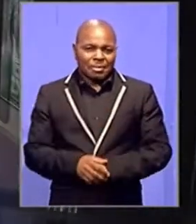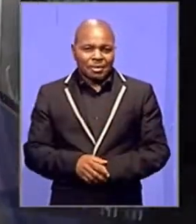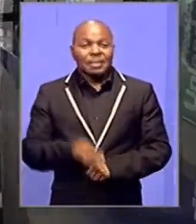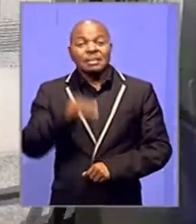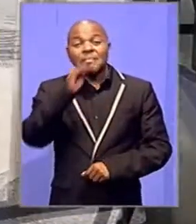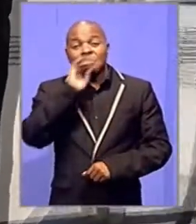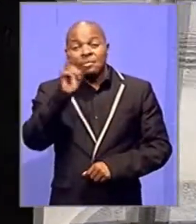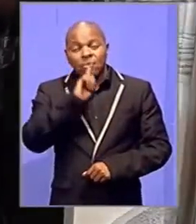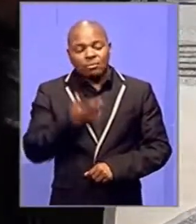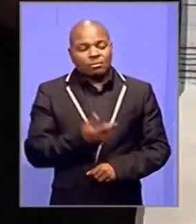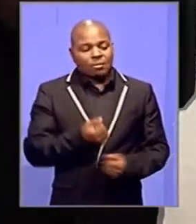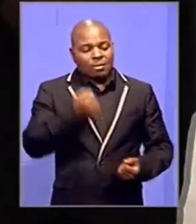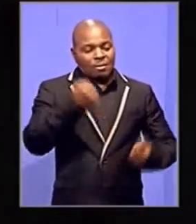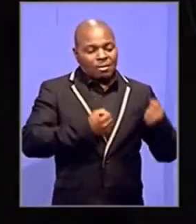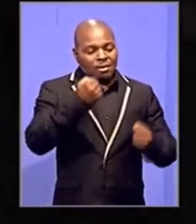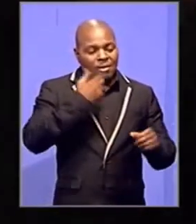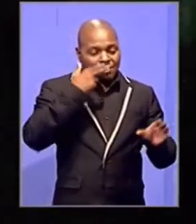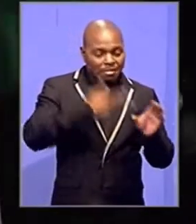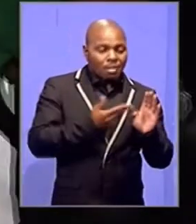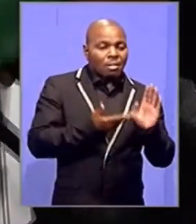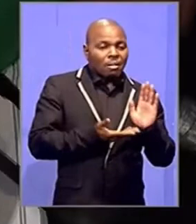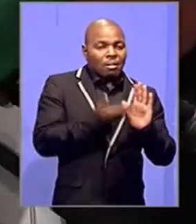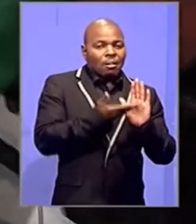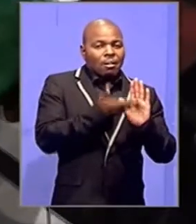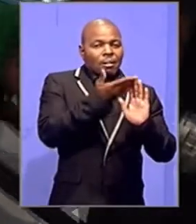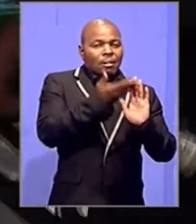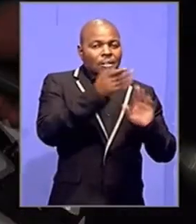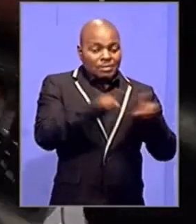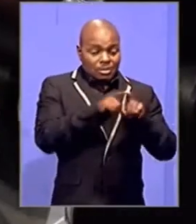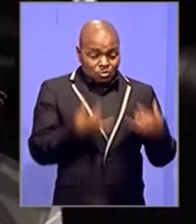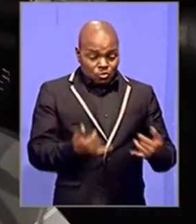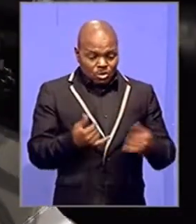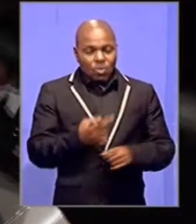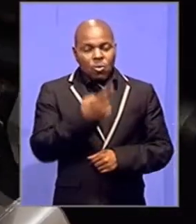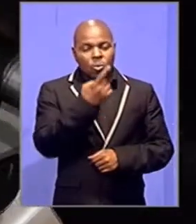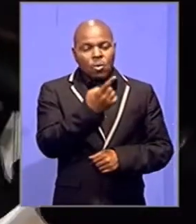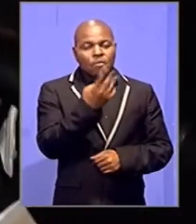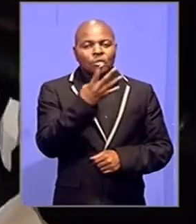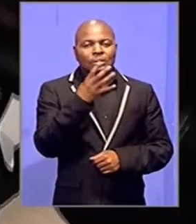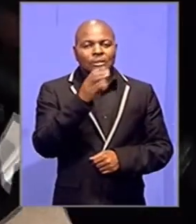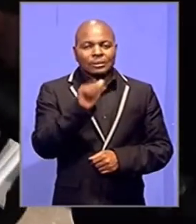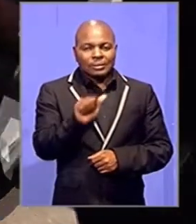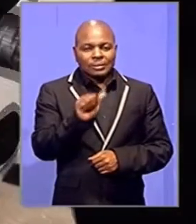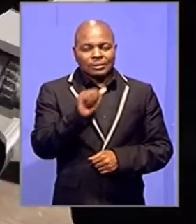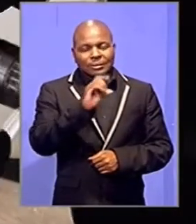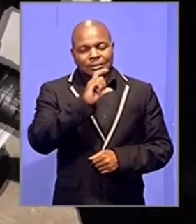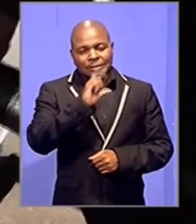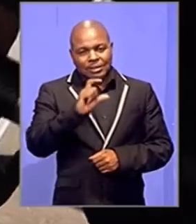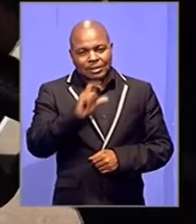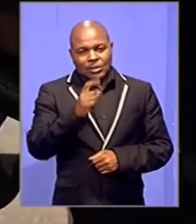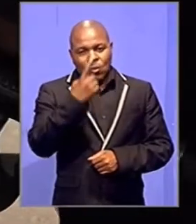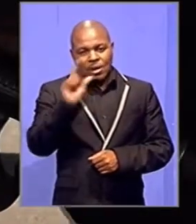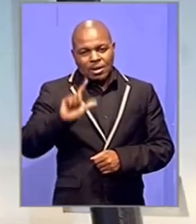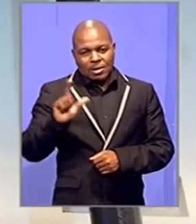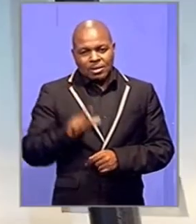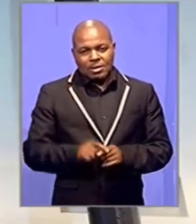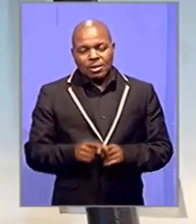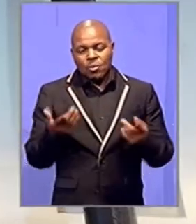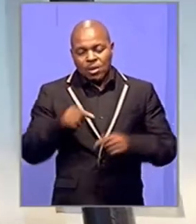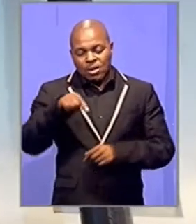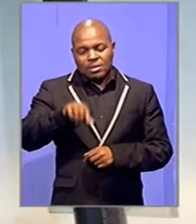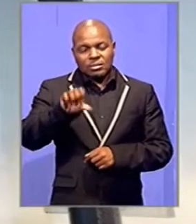hore mafura a koloi a tla dula a nyoloha ho latela nyollo ya ka jeno ya R1.46 ya litara diprovinsing